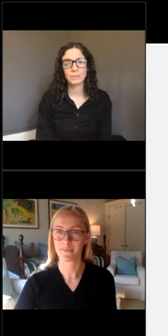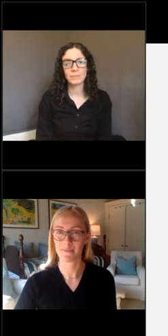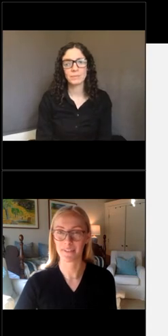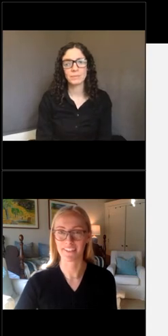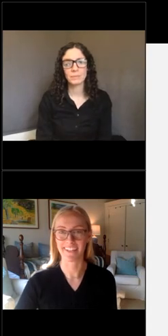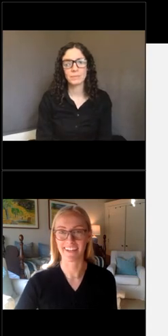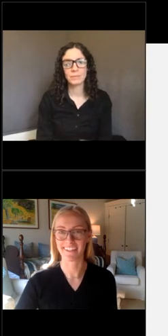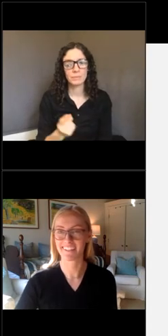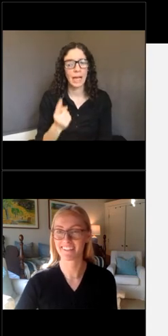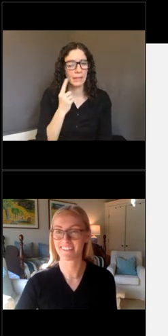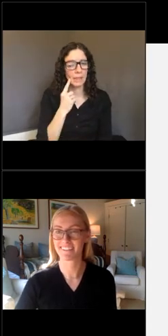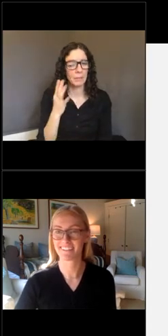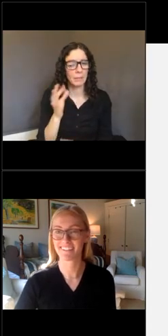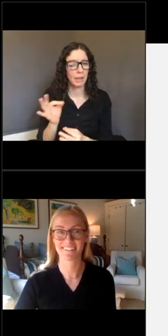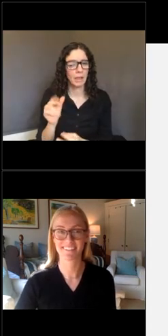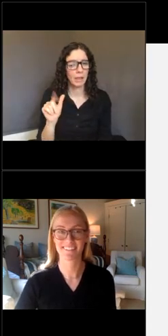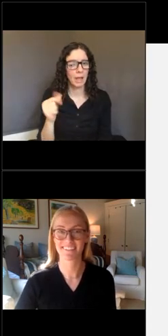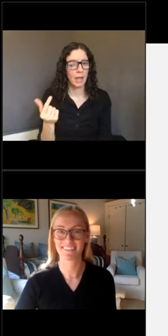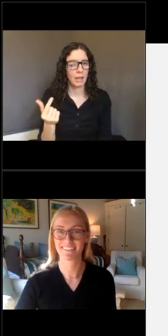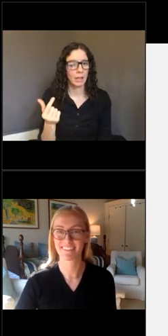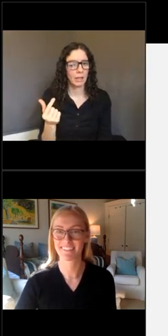I think there might be a little lag.